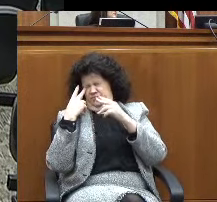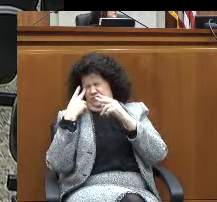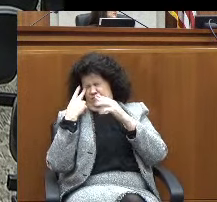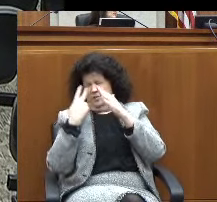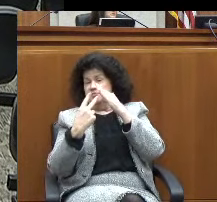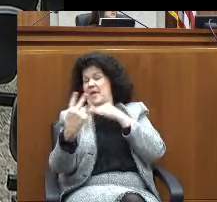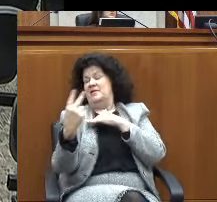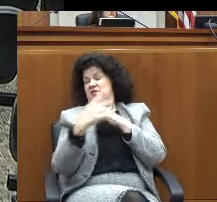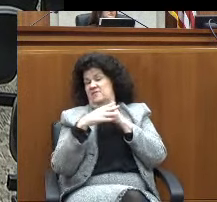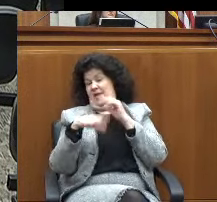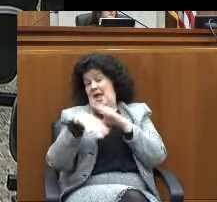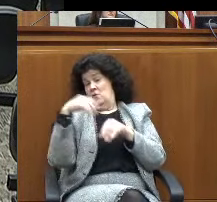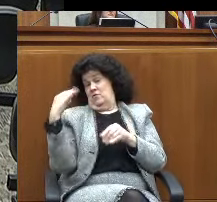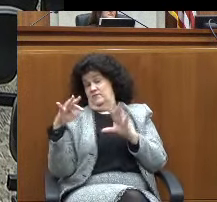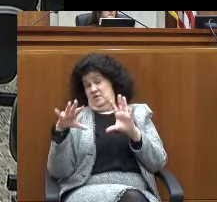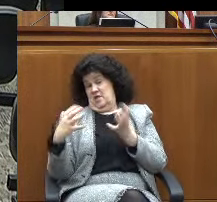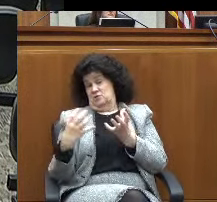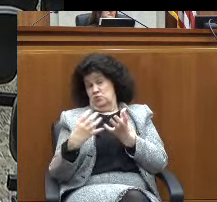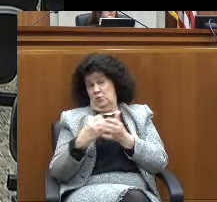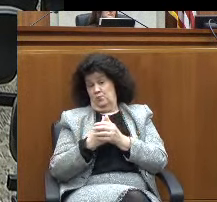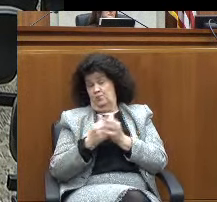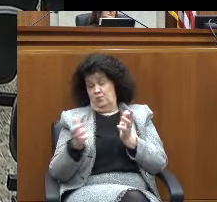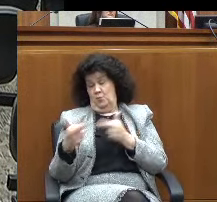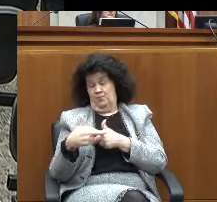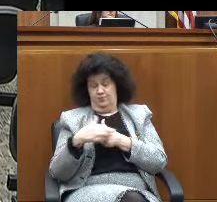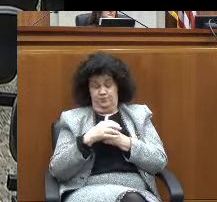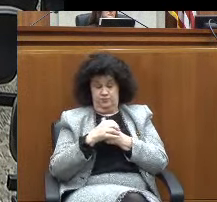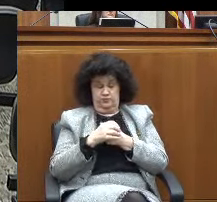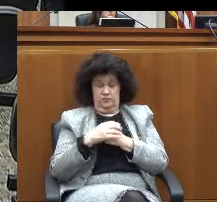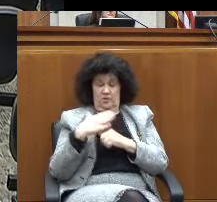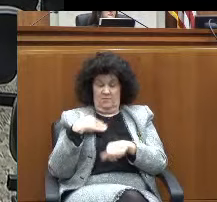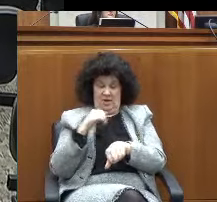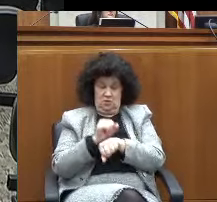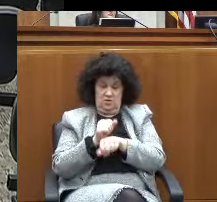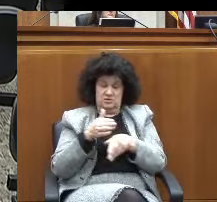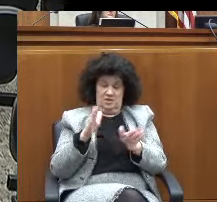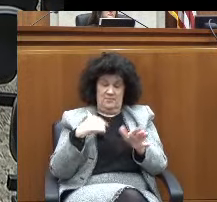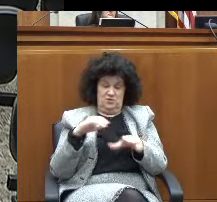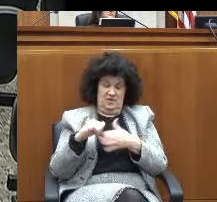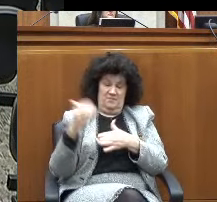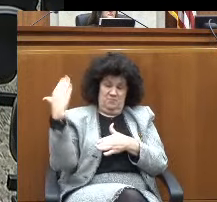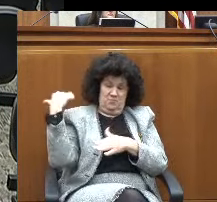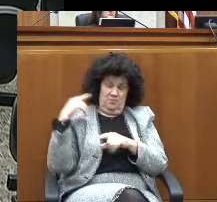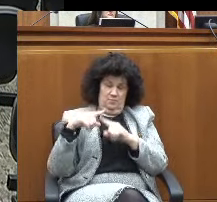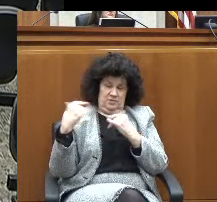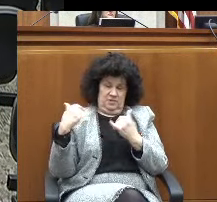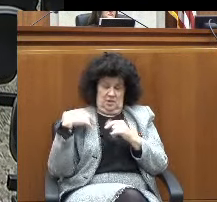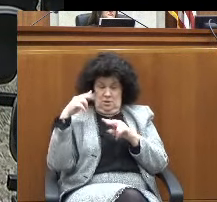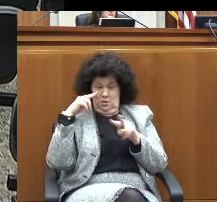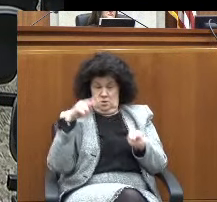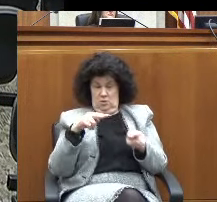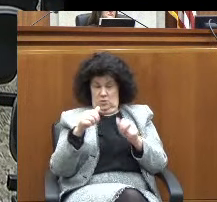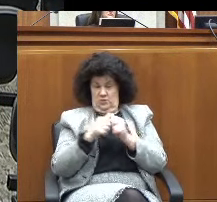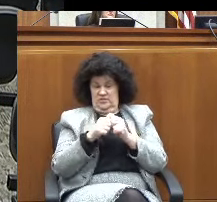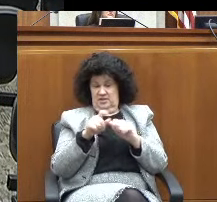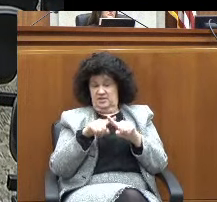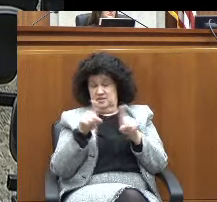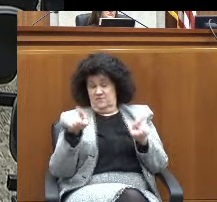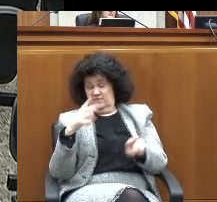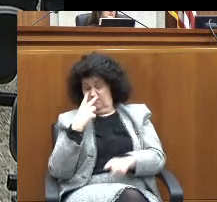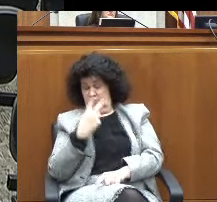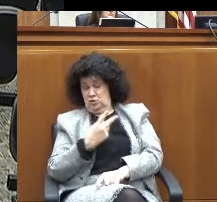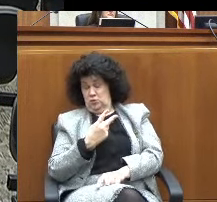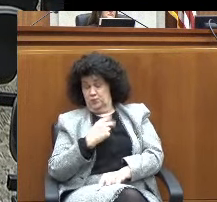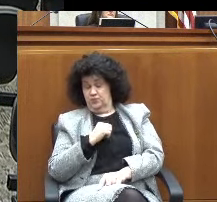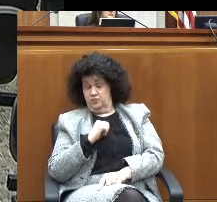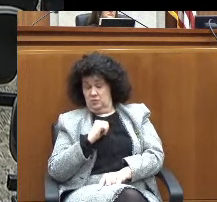You know, my career has let me do that a lot in the past. However, looking at it with a different lens now,